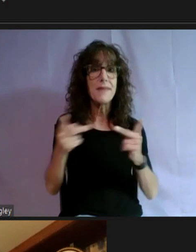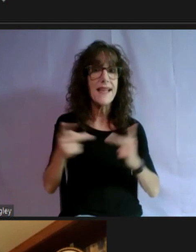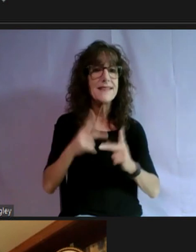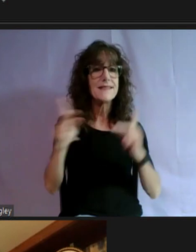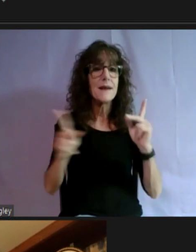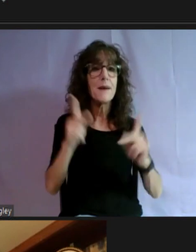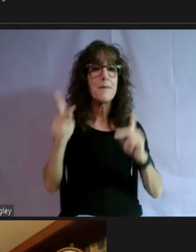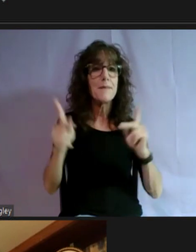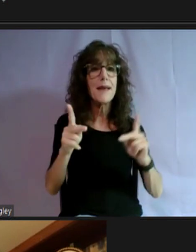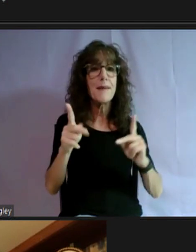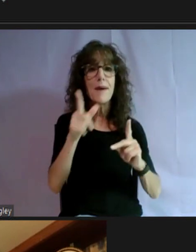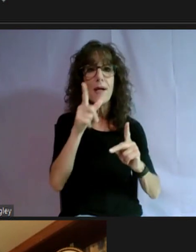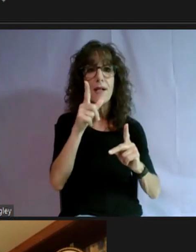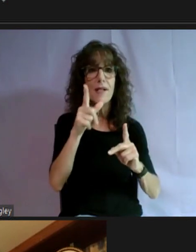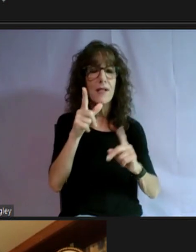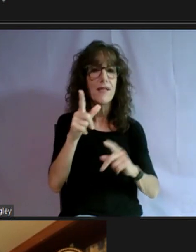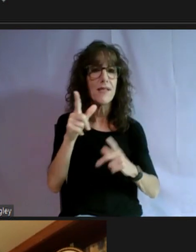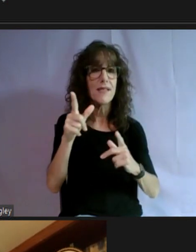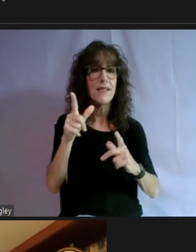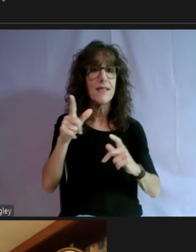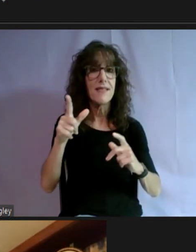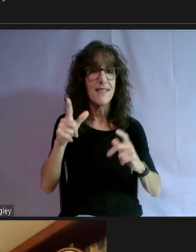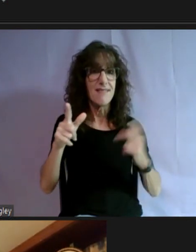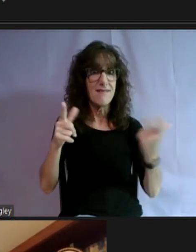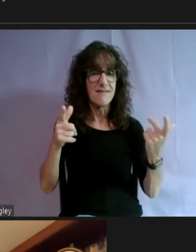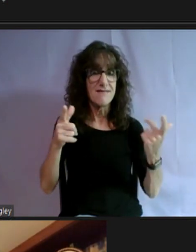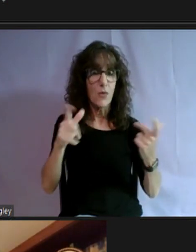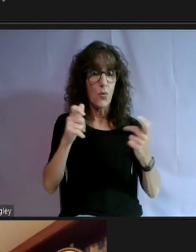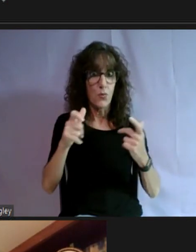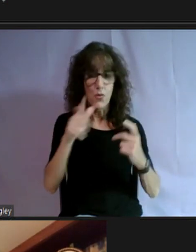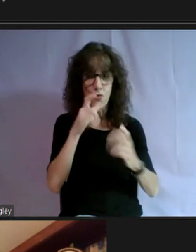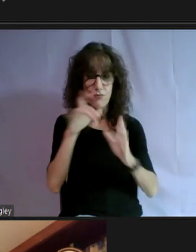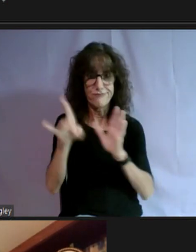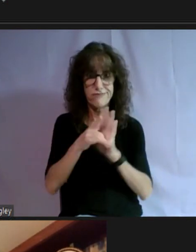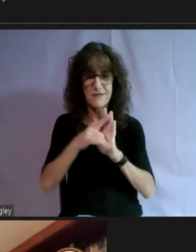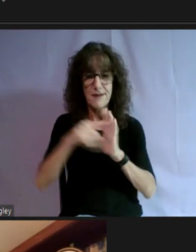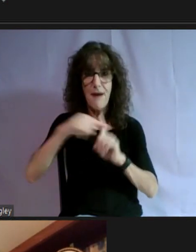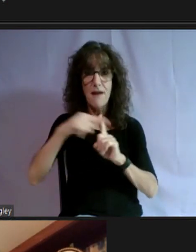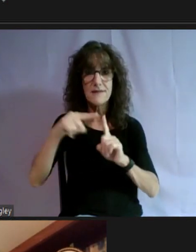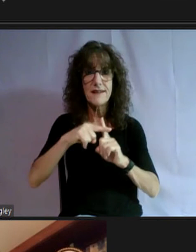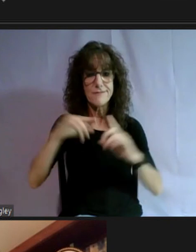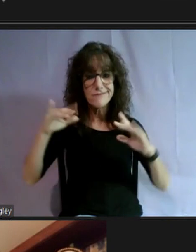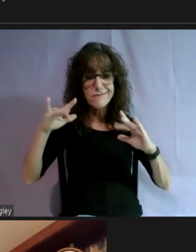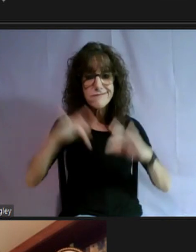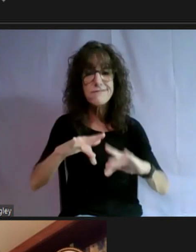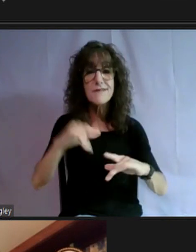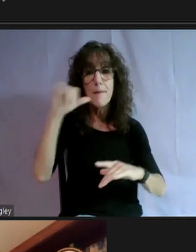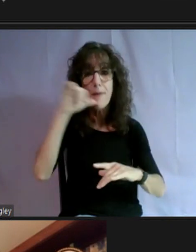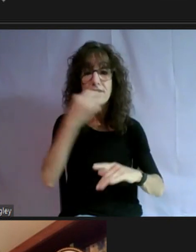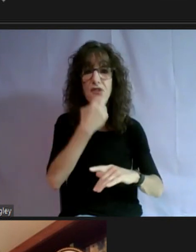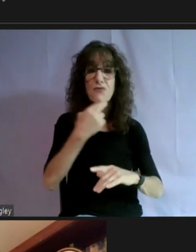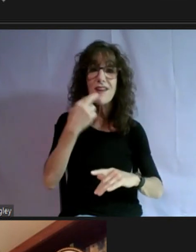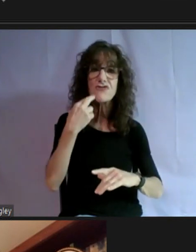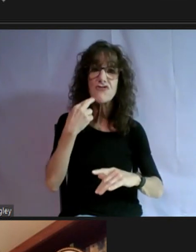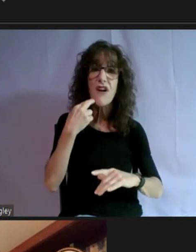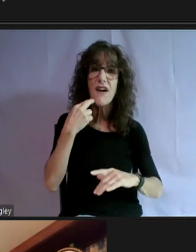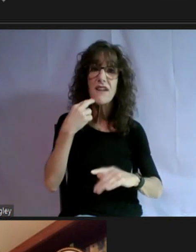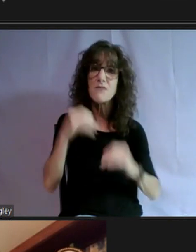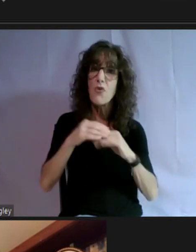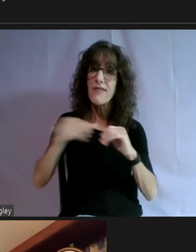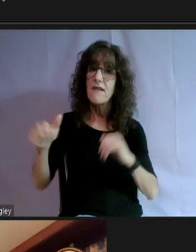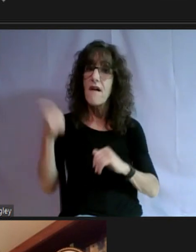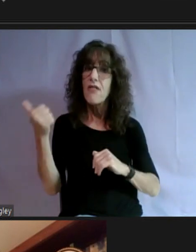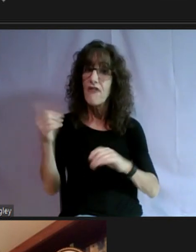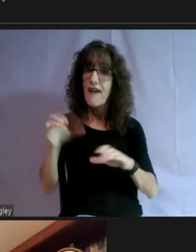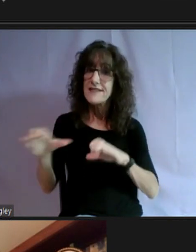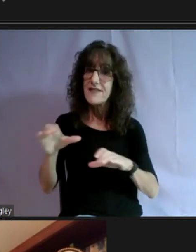people who were cases had been compared to almost any other activity. It's a big challenge. And I think